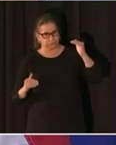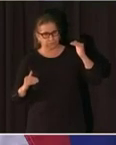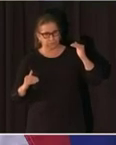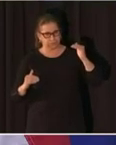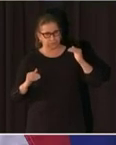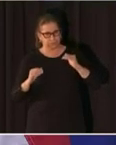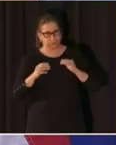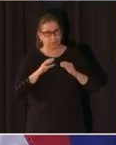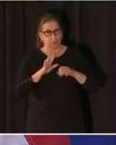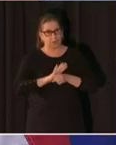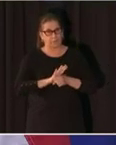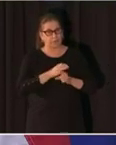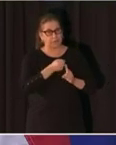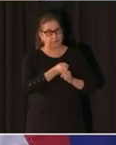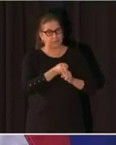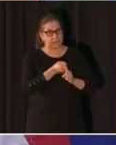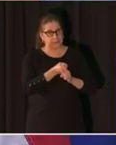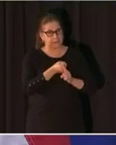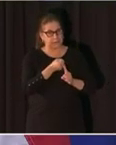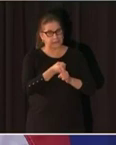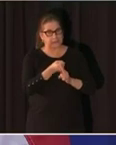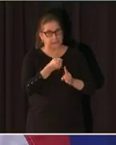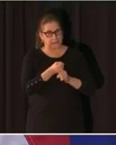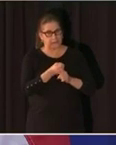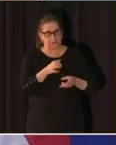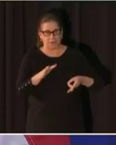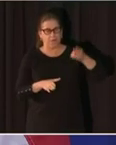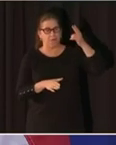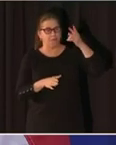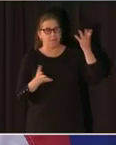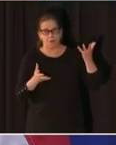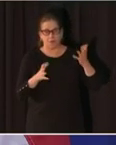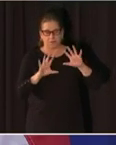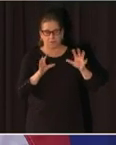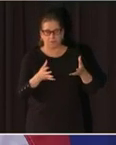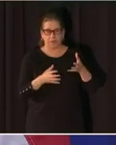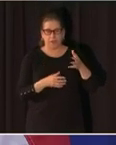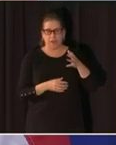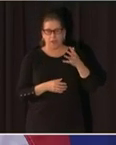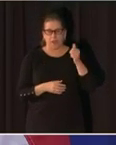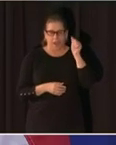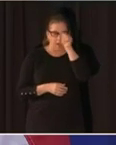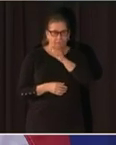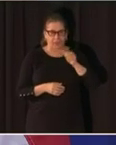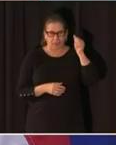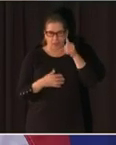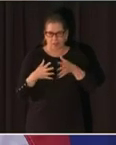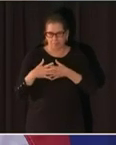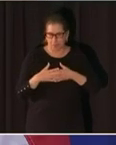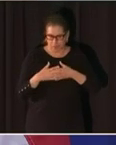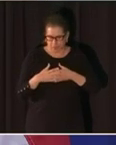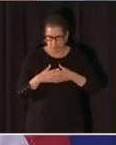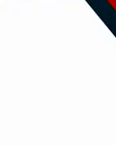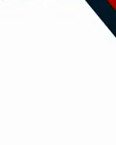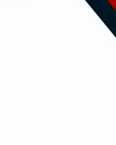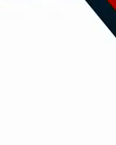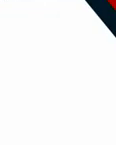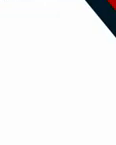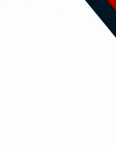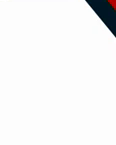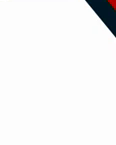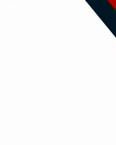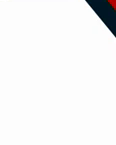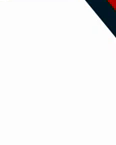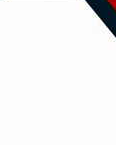African Americans, both in our city and around our nation. We are going to continue to call attention to these